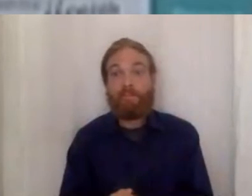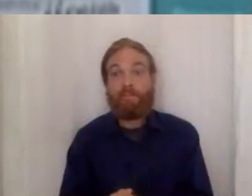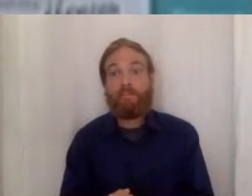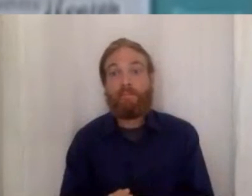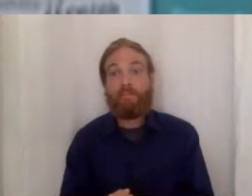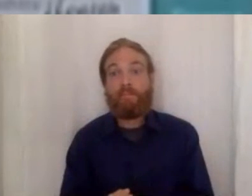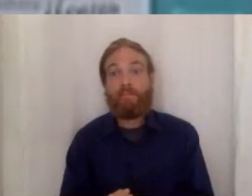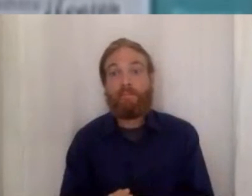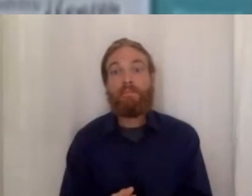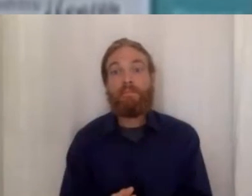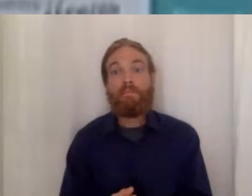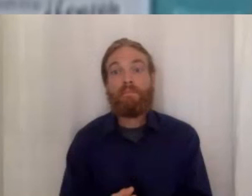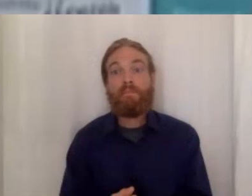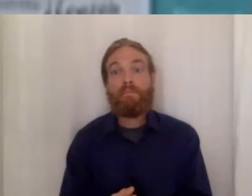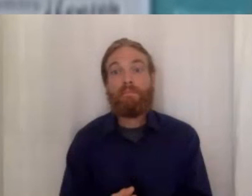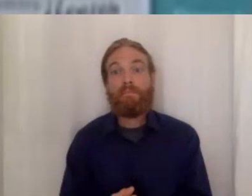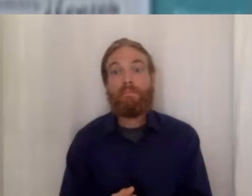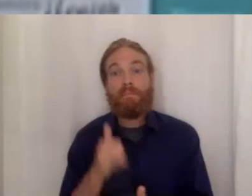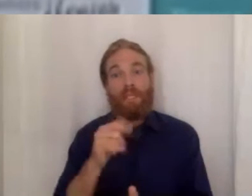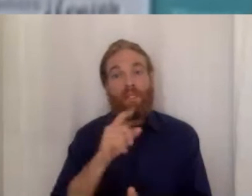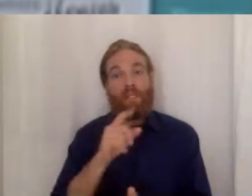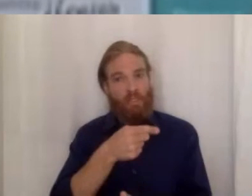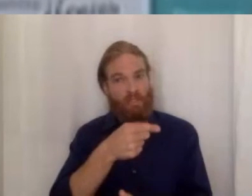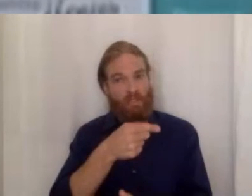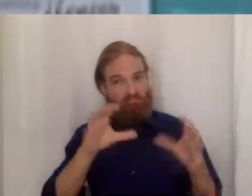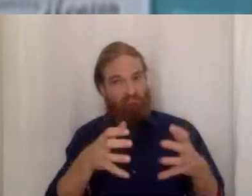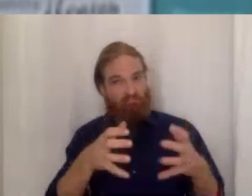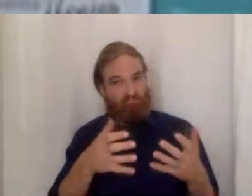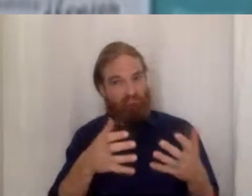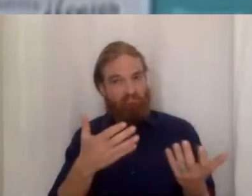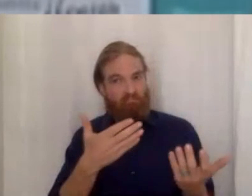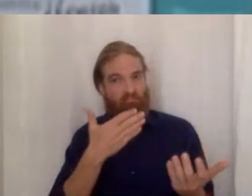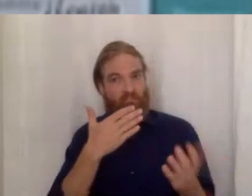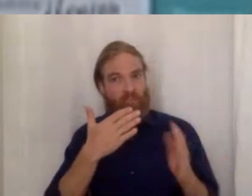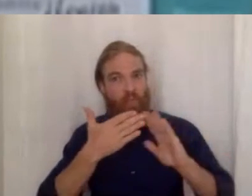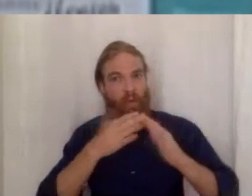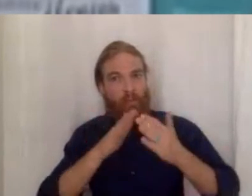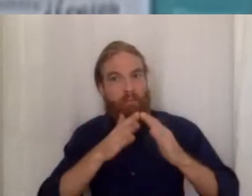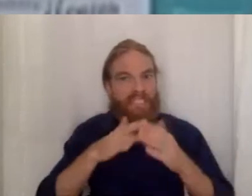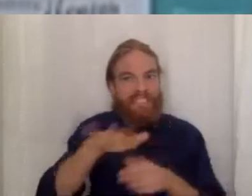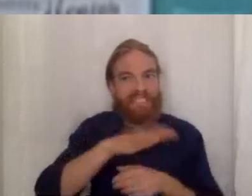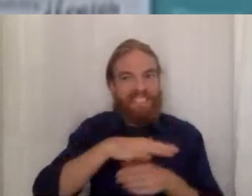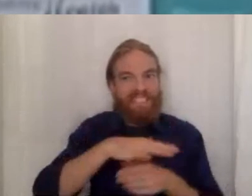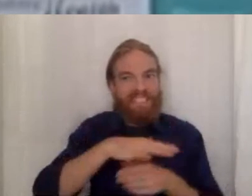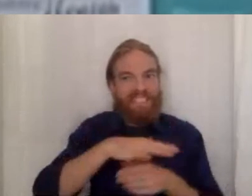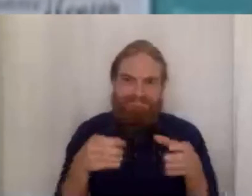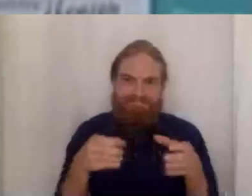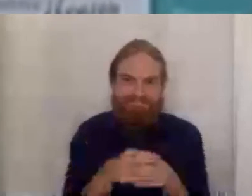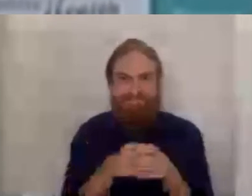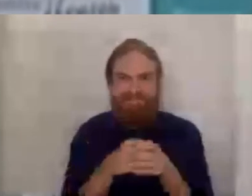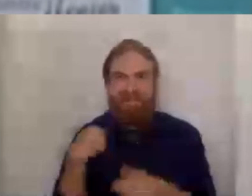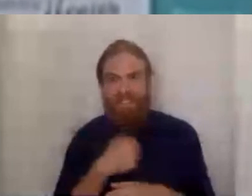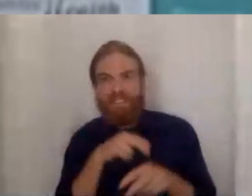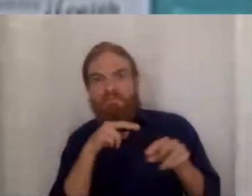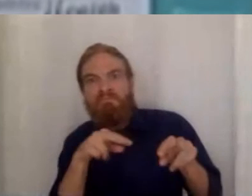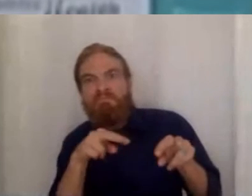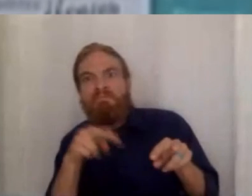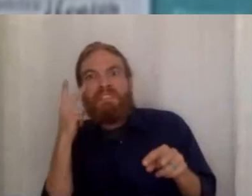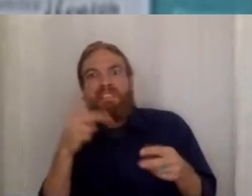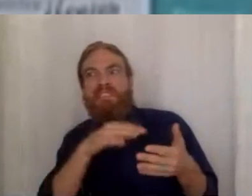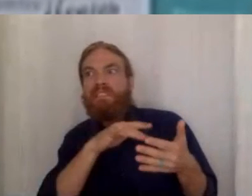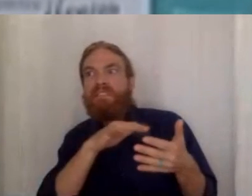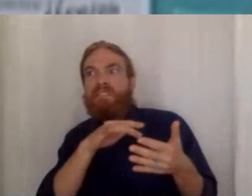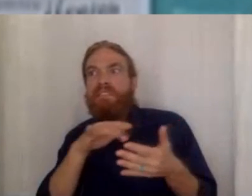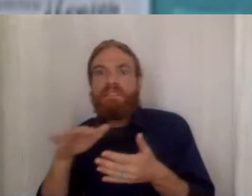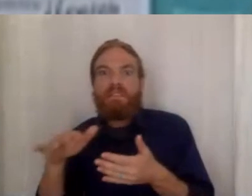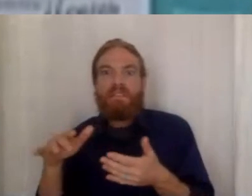for some of these studies. The studies really support that those who have a native infection still